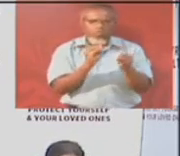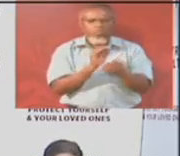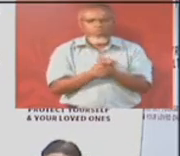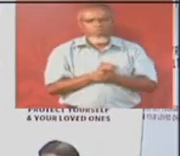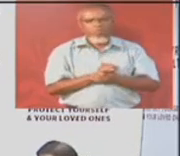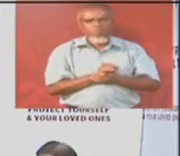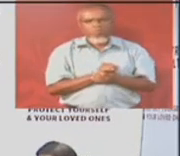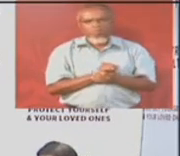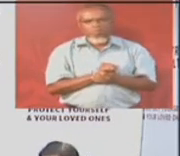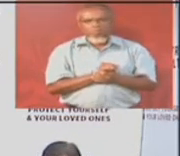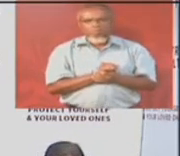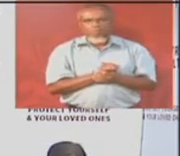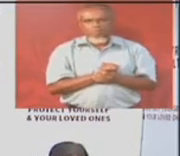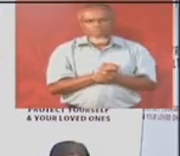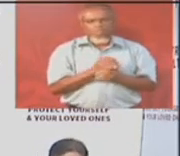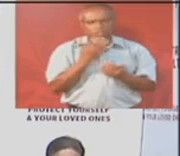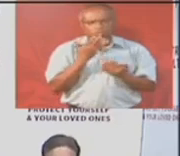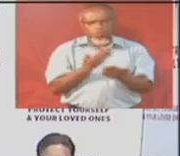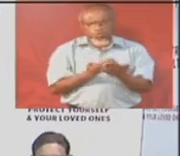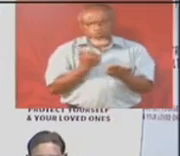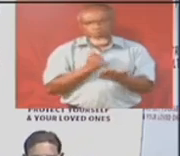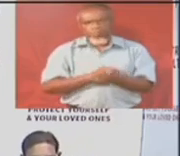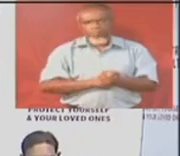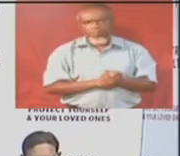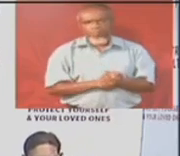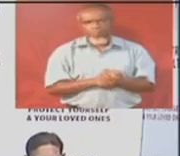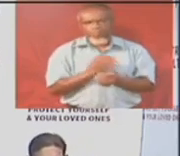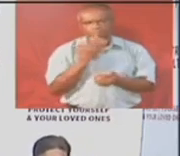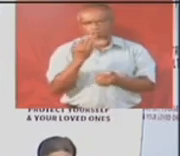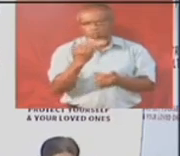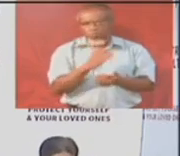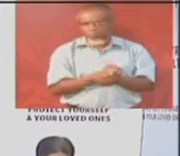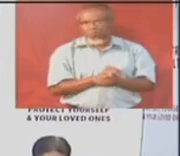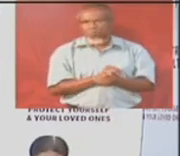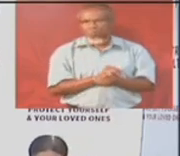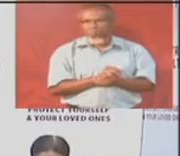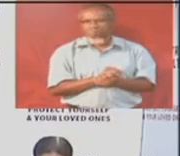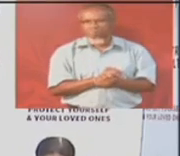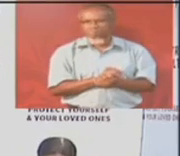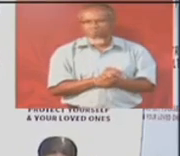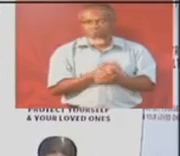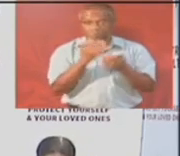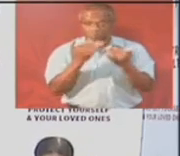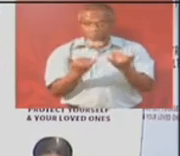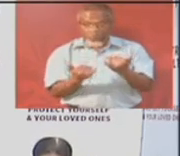I dealt with it. No, that's fine. That's fine. Okay. All right, we now go to